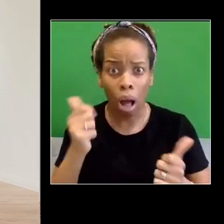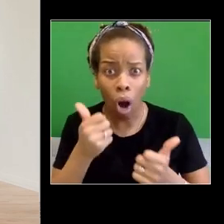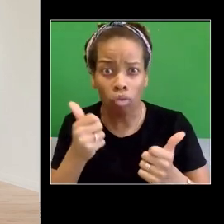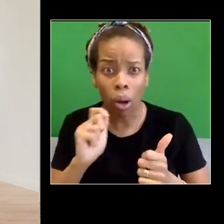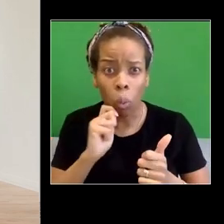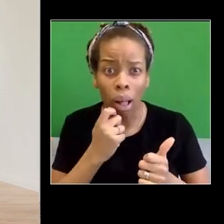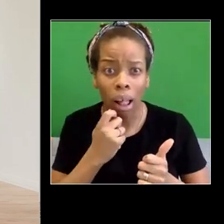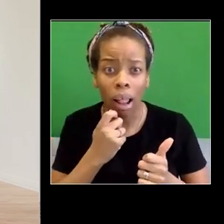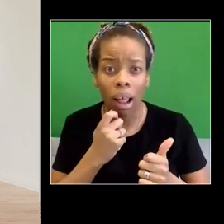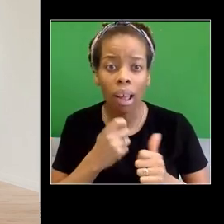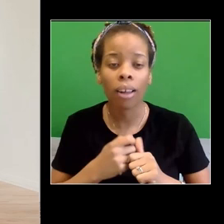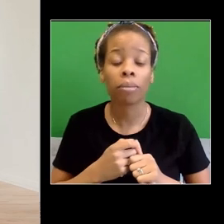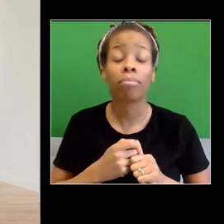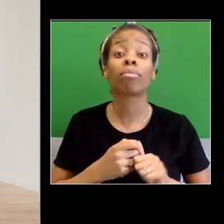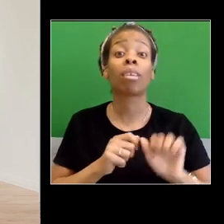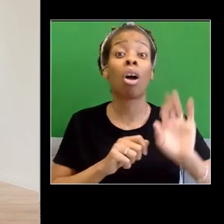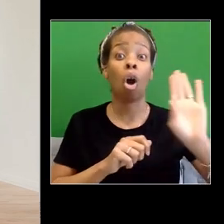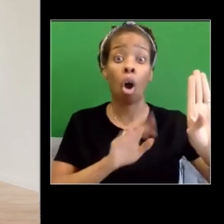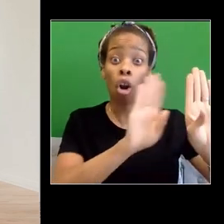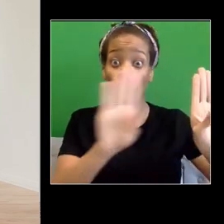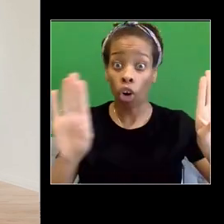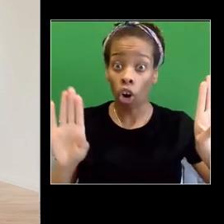out. And then when it was all out,